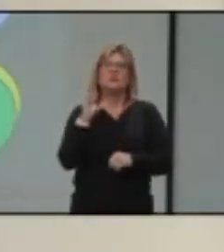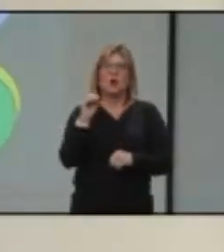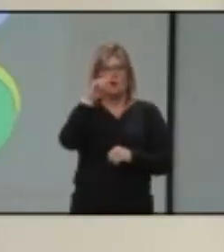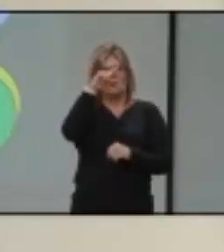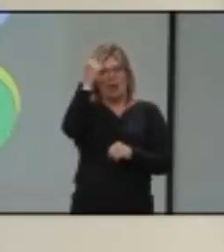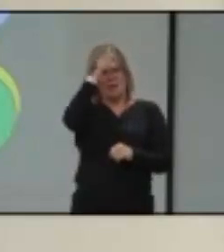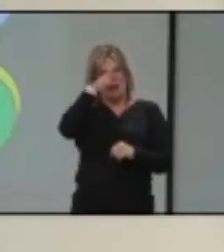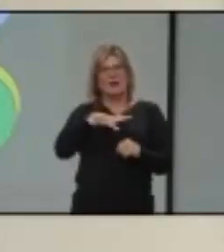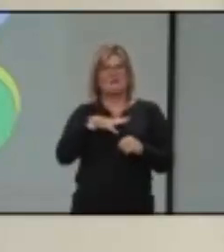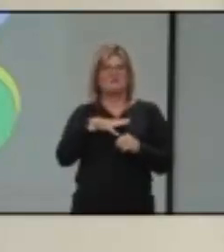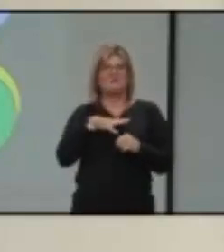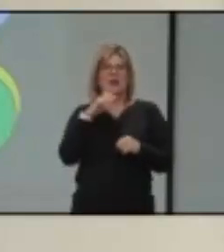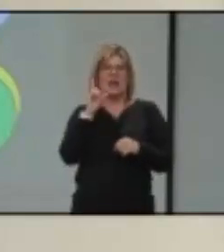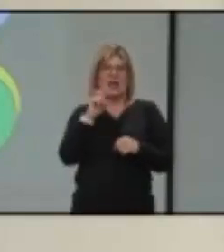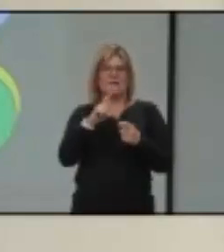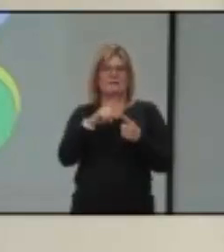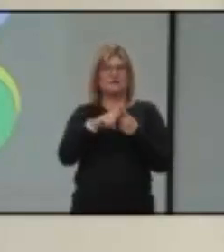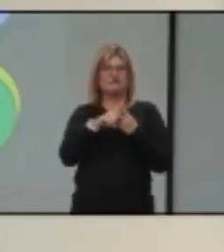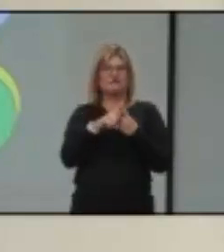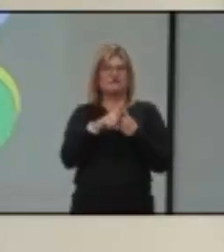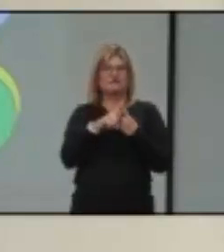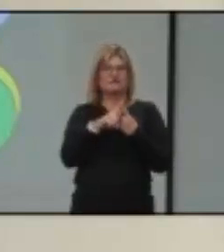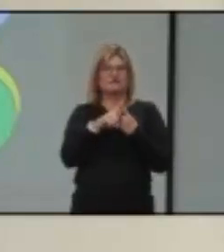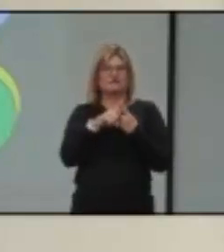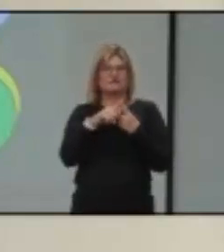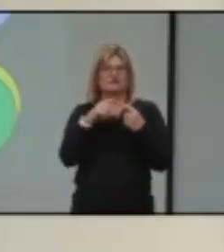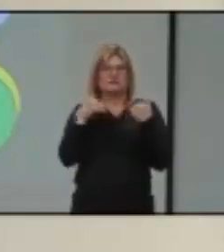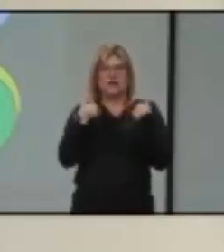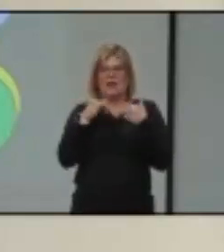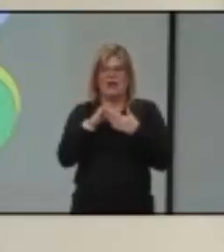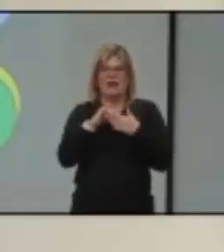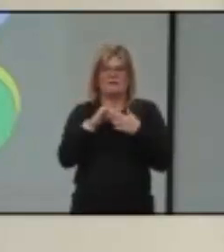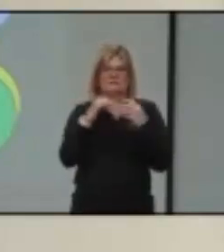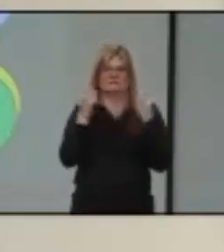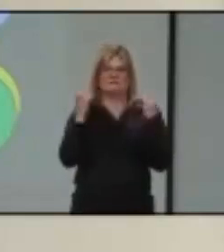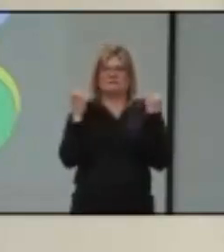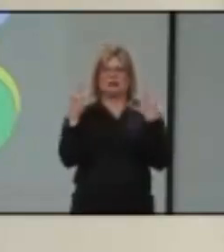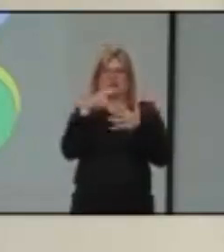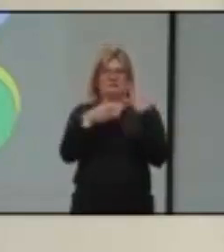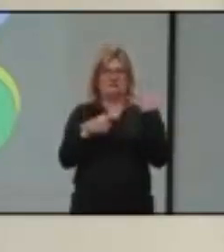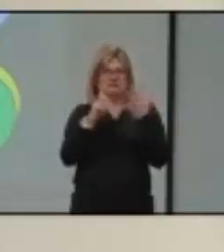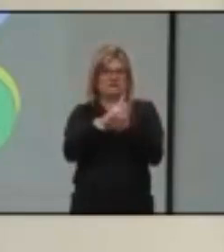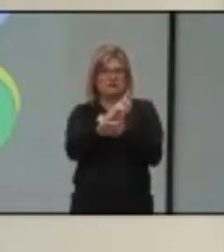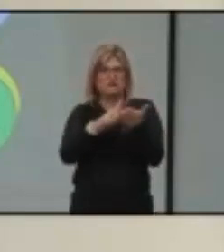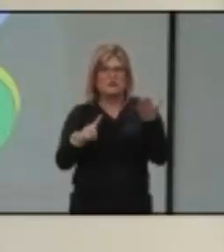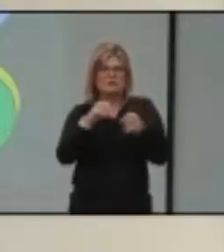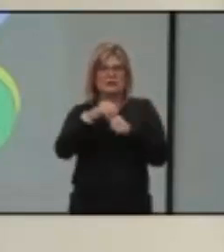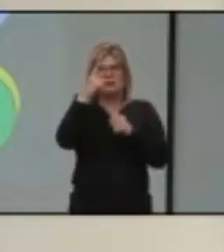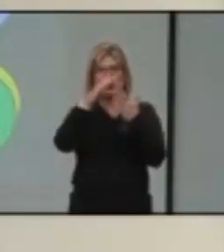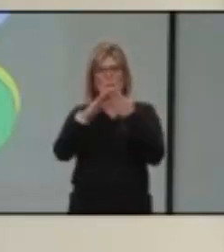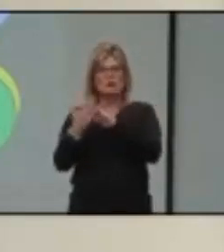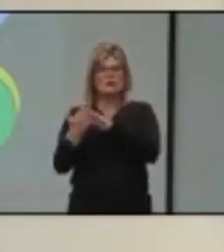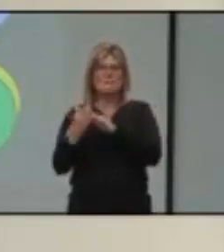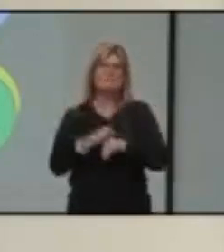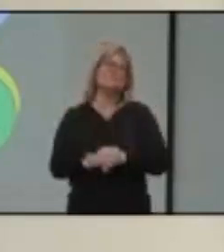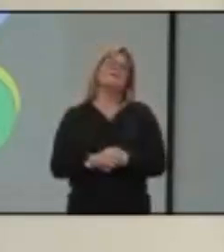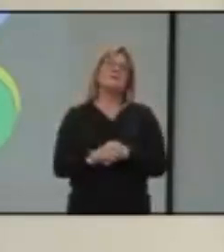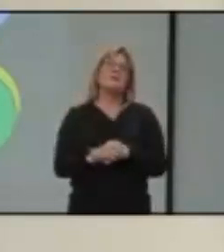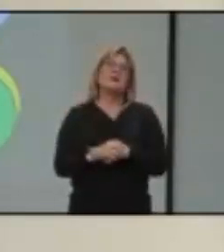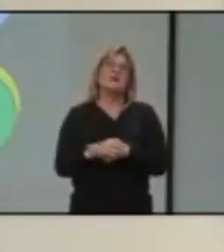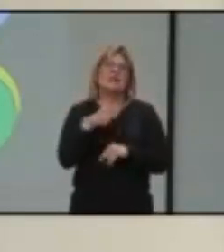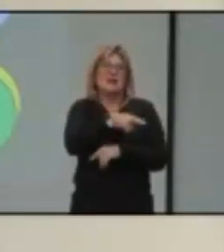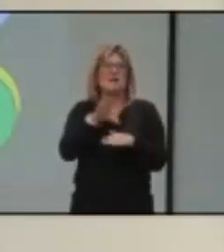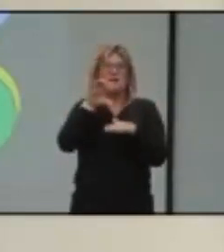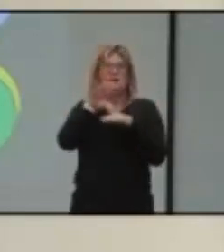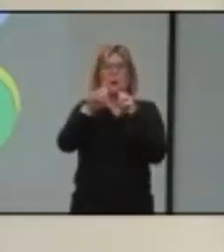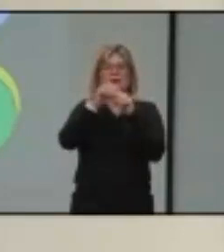black men have to deal with that. Black men have to deal with toxic masculinity, not just in general, but in the black community. They're kind of forced